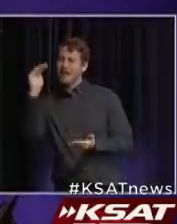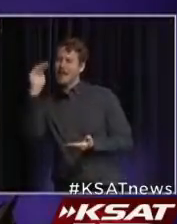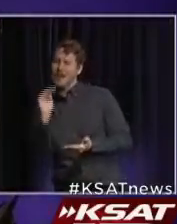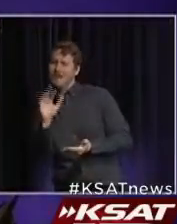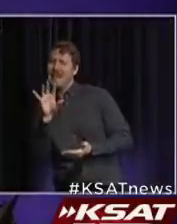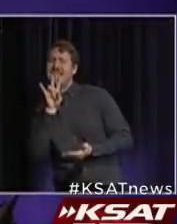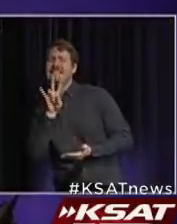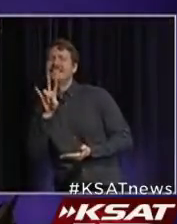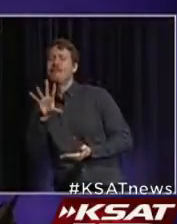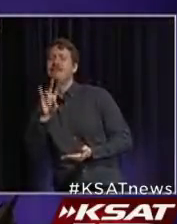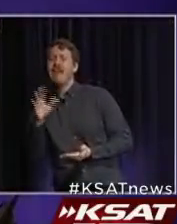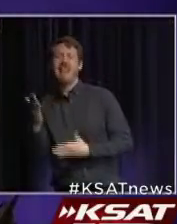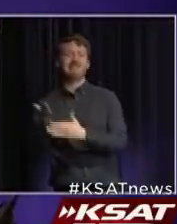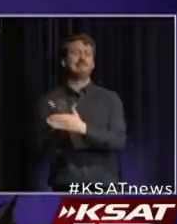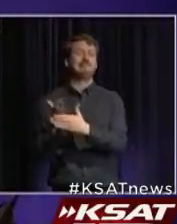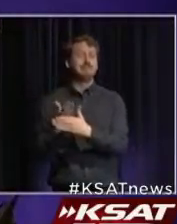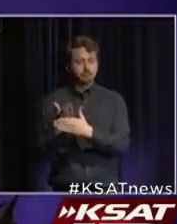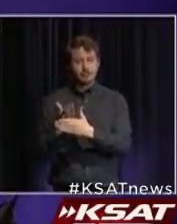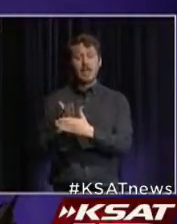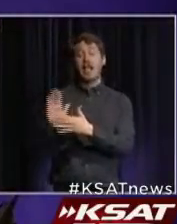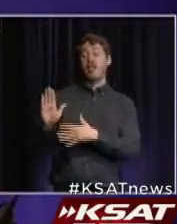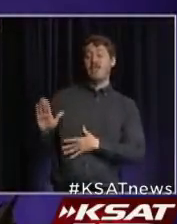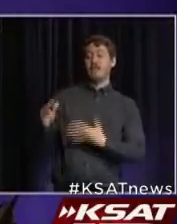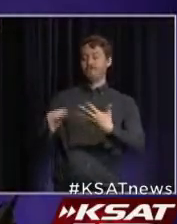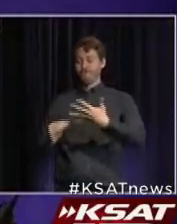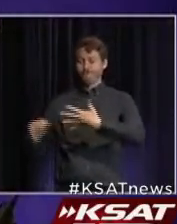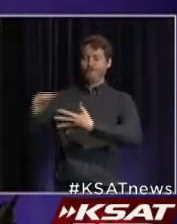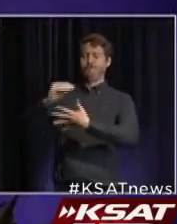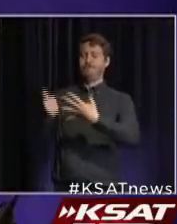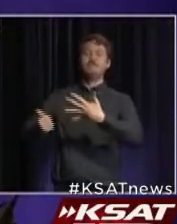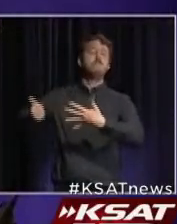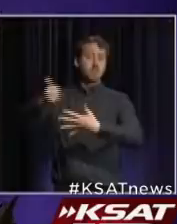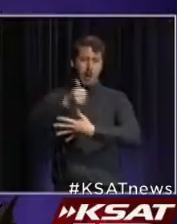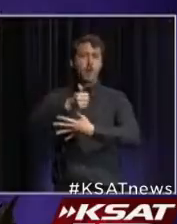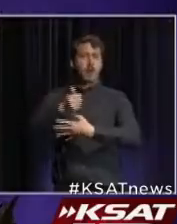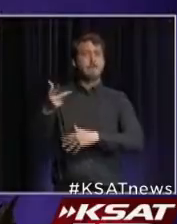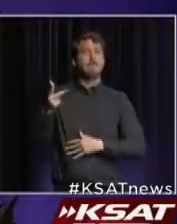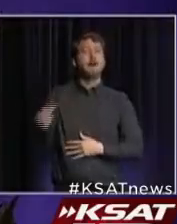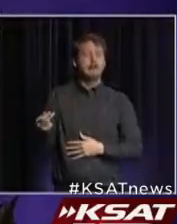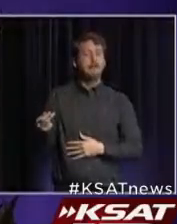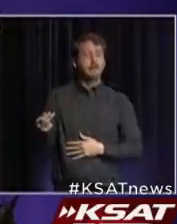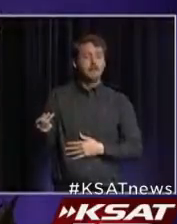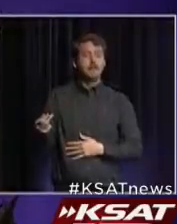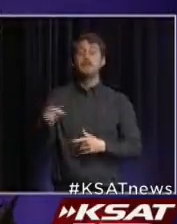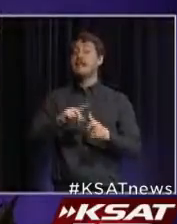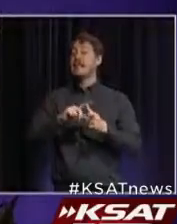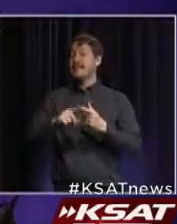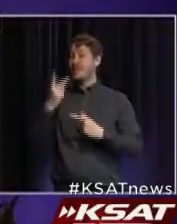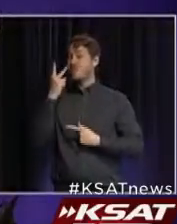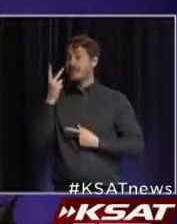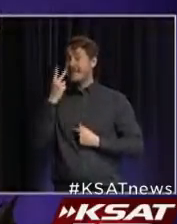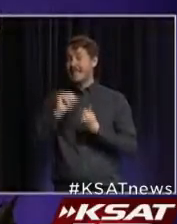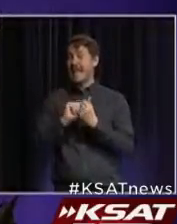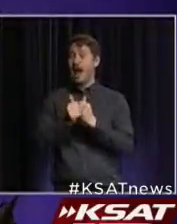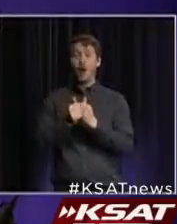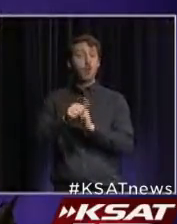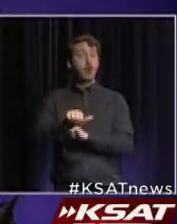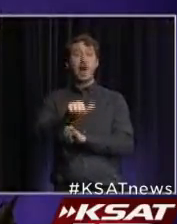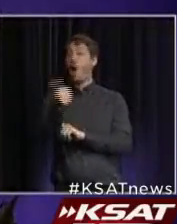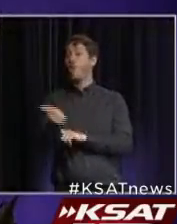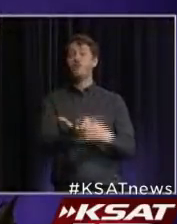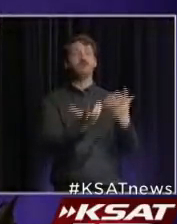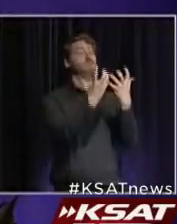that range, and giving them priority. And then we'll have to see how we fold in everything else and what